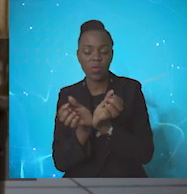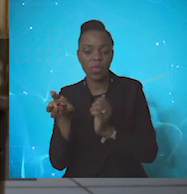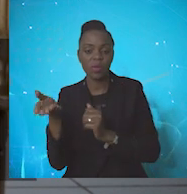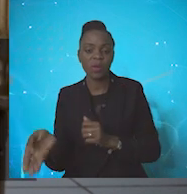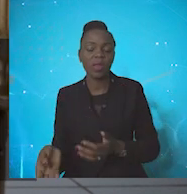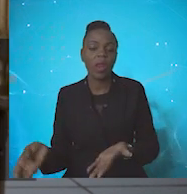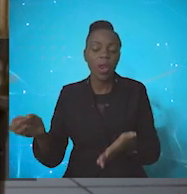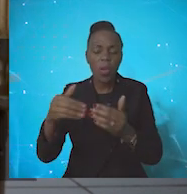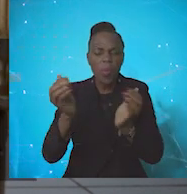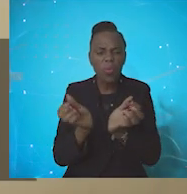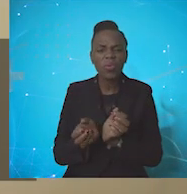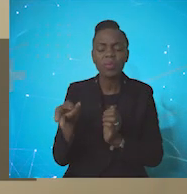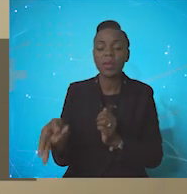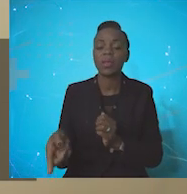muli